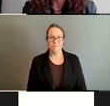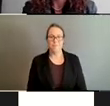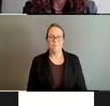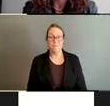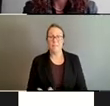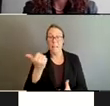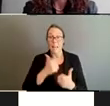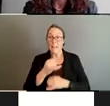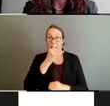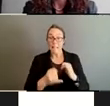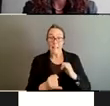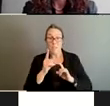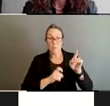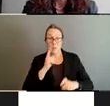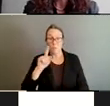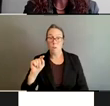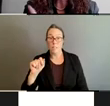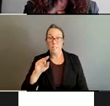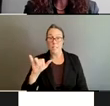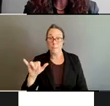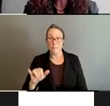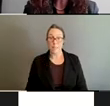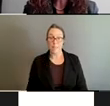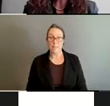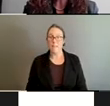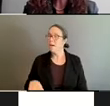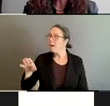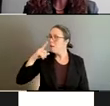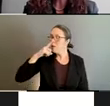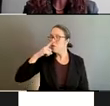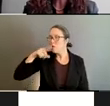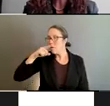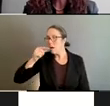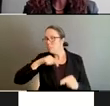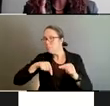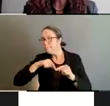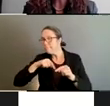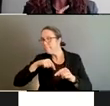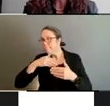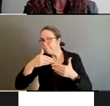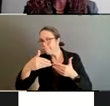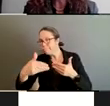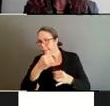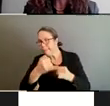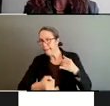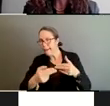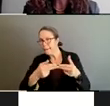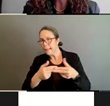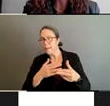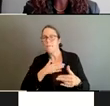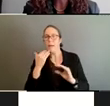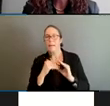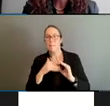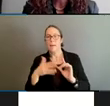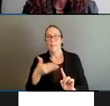last questions for Tammy? And then if you just go to the last slide. Yes, ma'am. Randy, it has my email